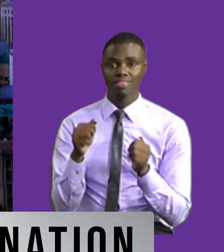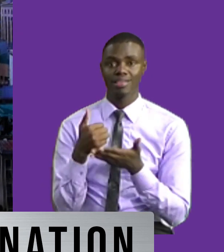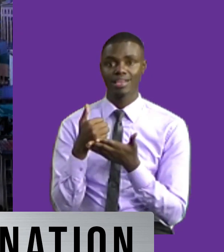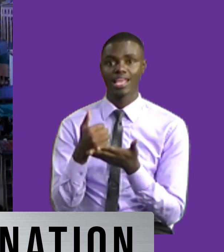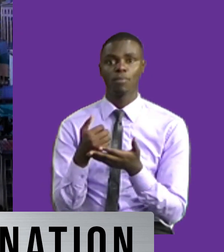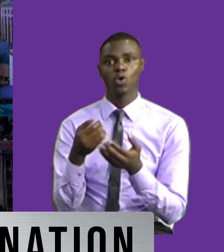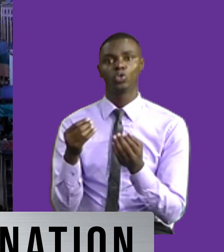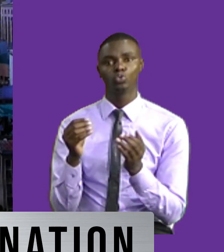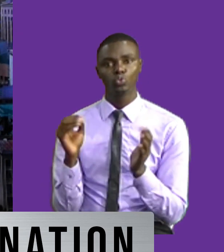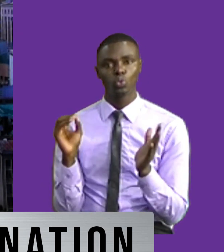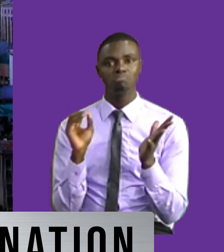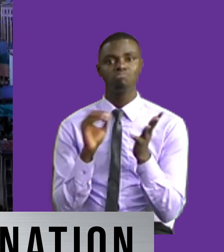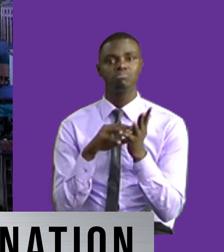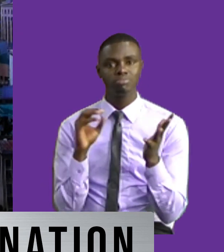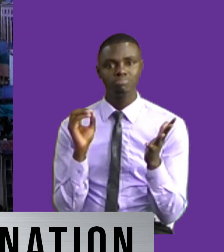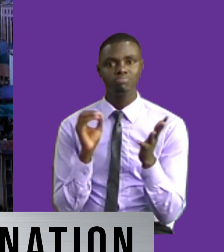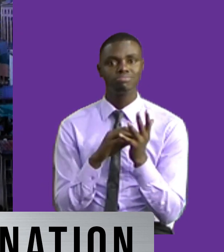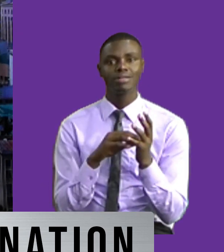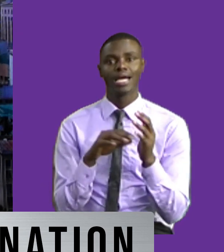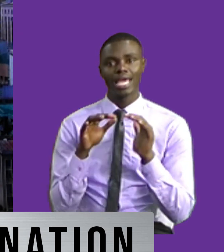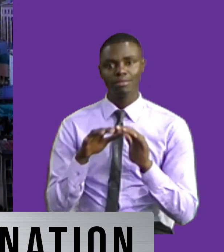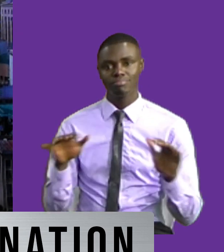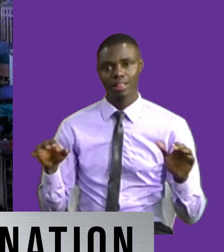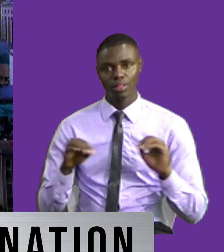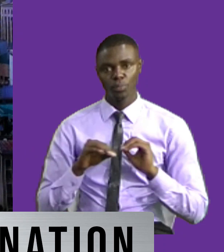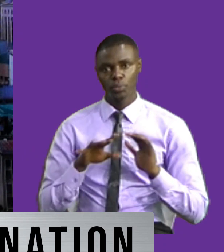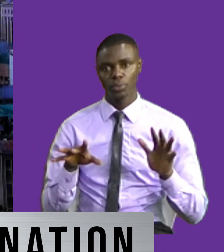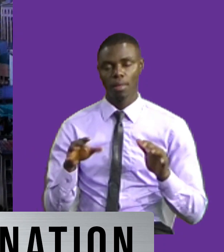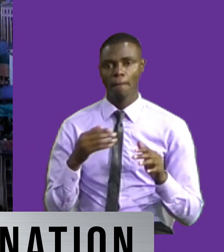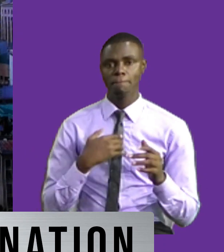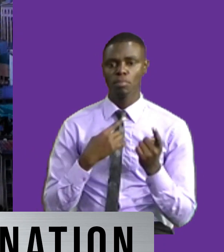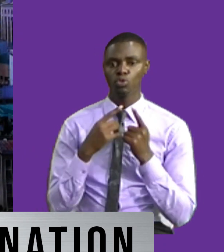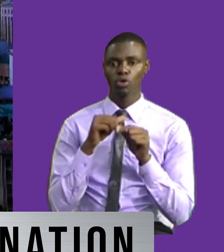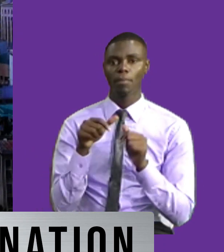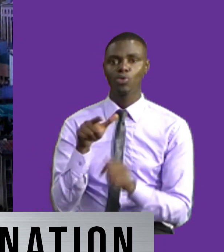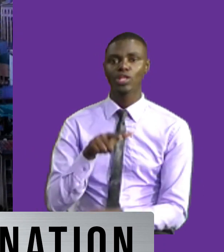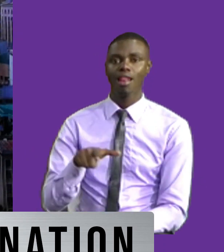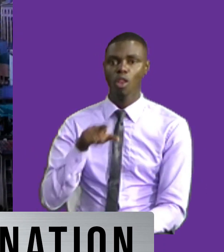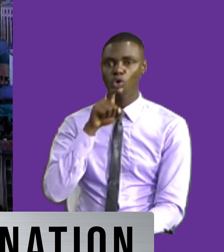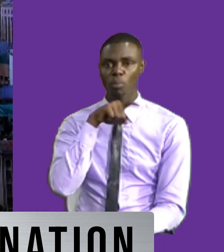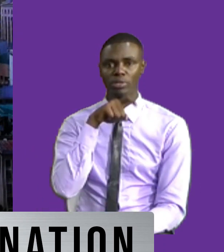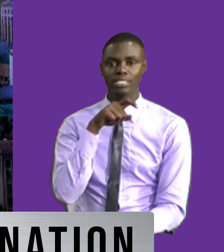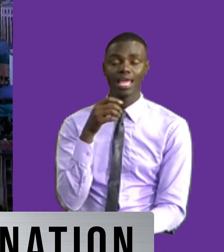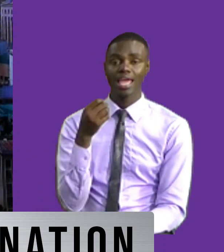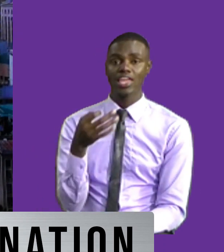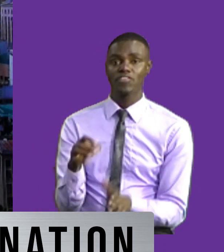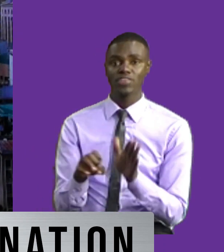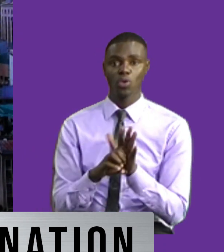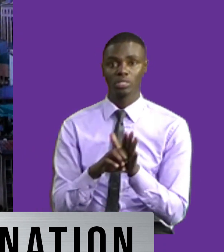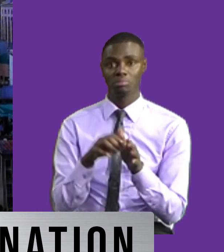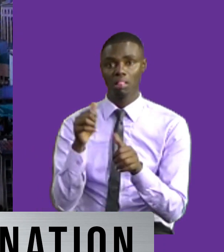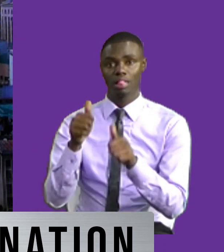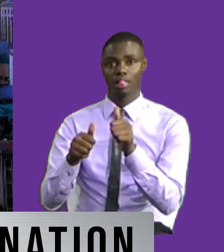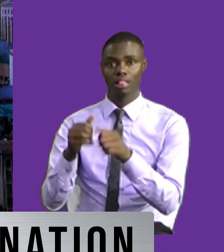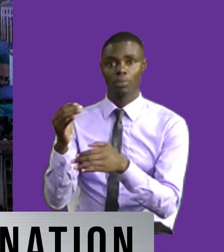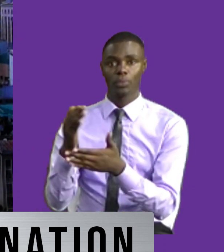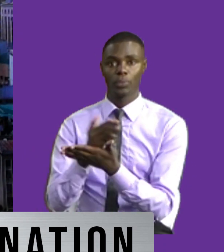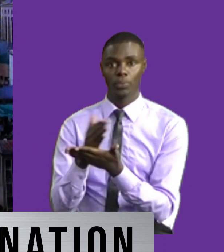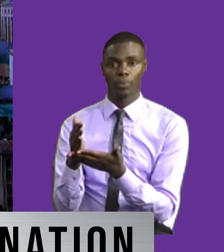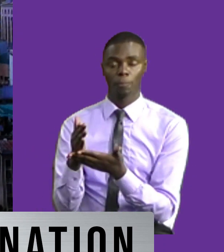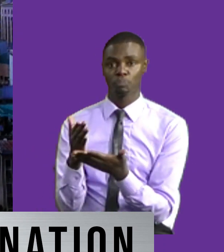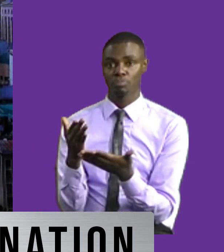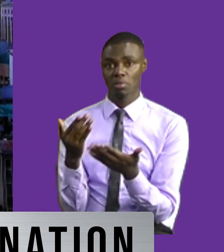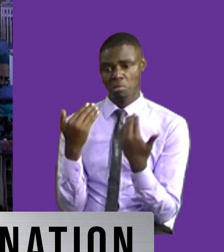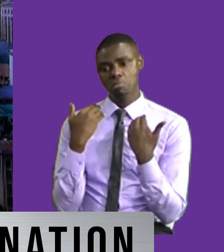to transmit it in the markets. I have spoken of local poultry. If it is something like now the dairy sector, where